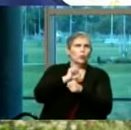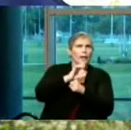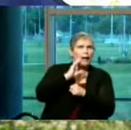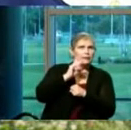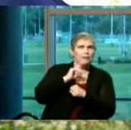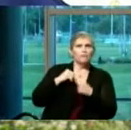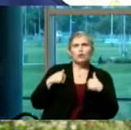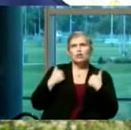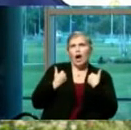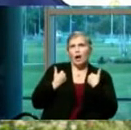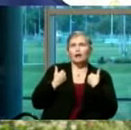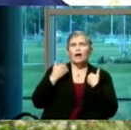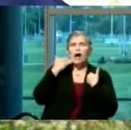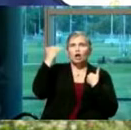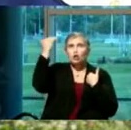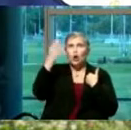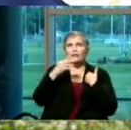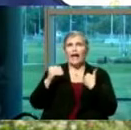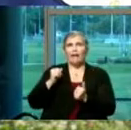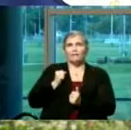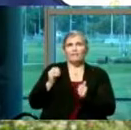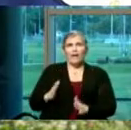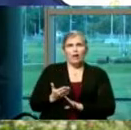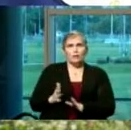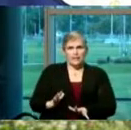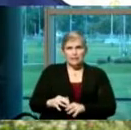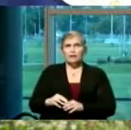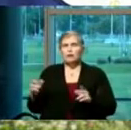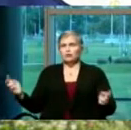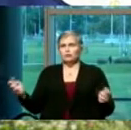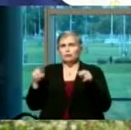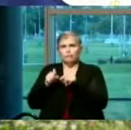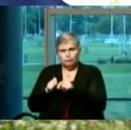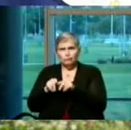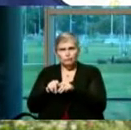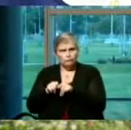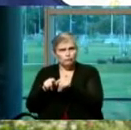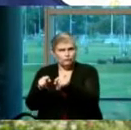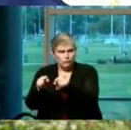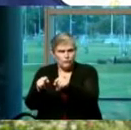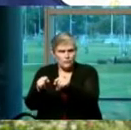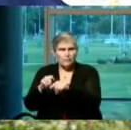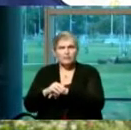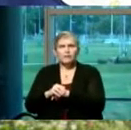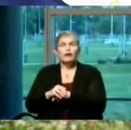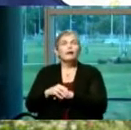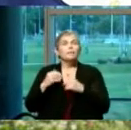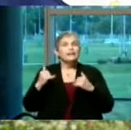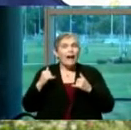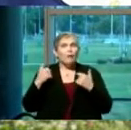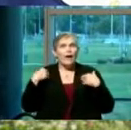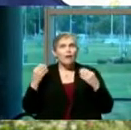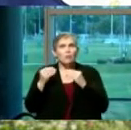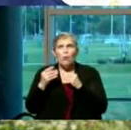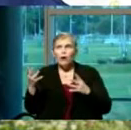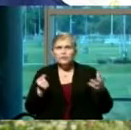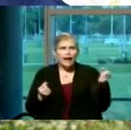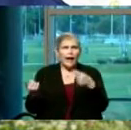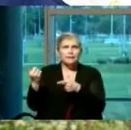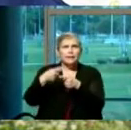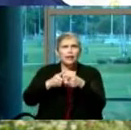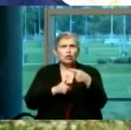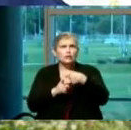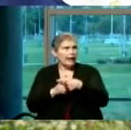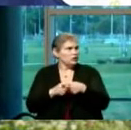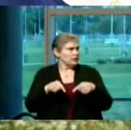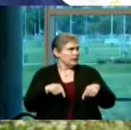and veterans to accomplish natural resource objectives. I think here there is an opportunity for intersection as well on the CSU campus